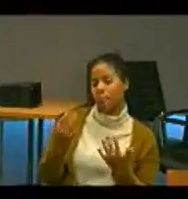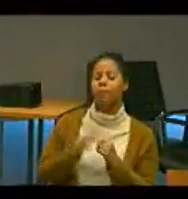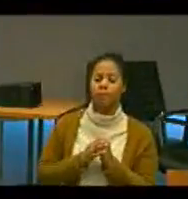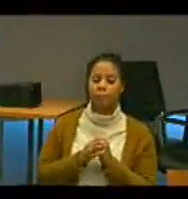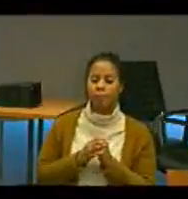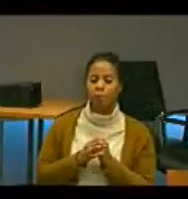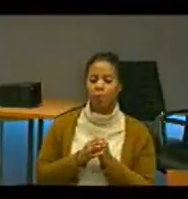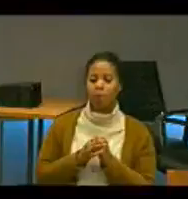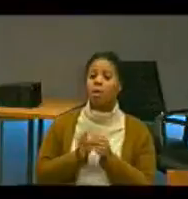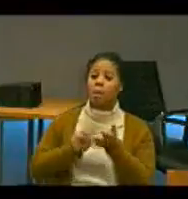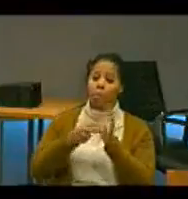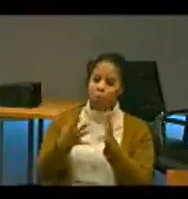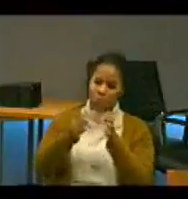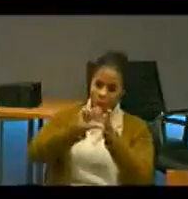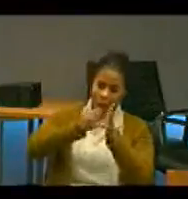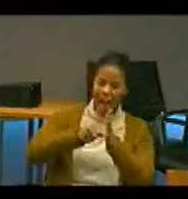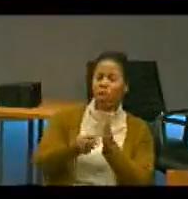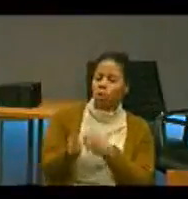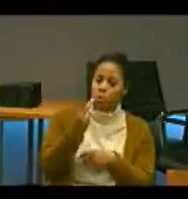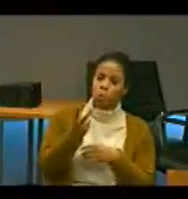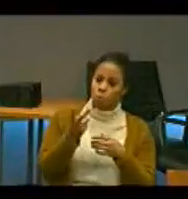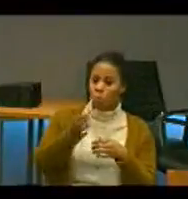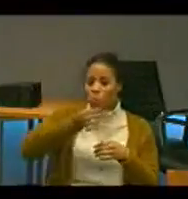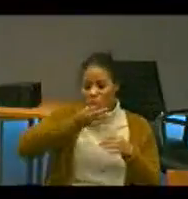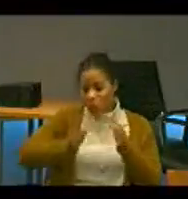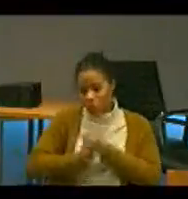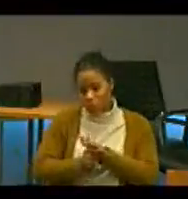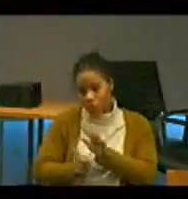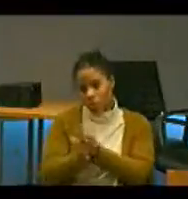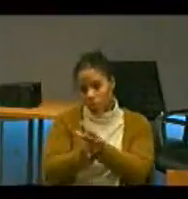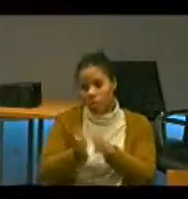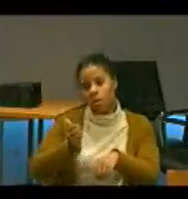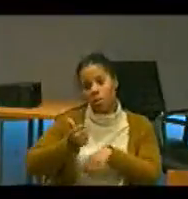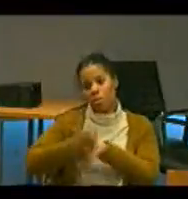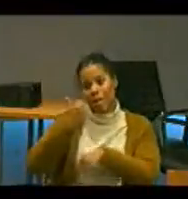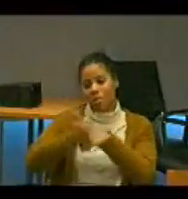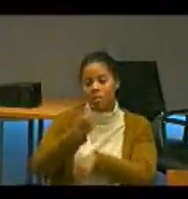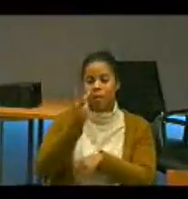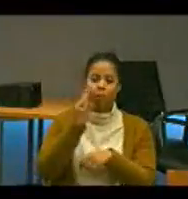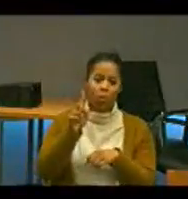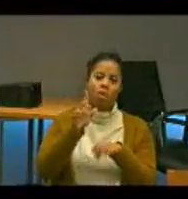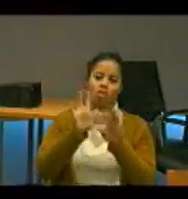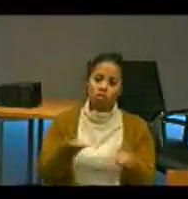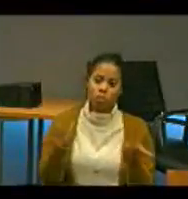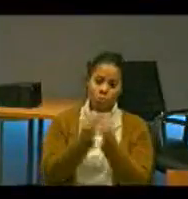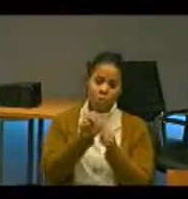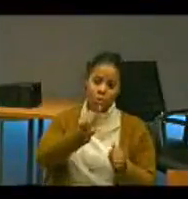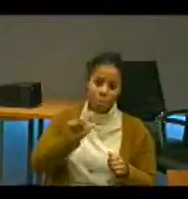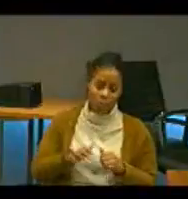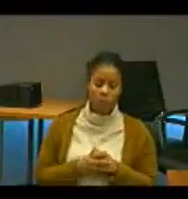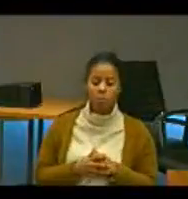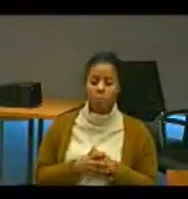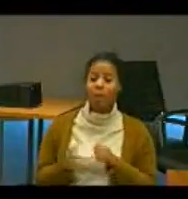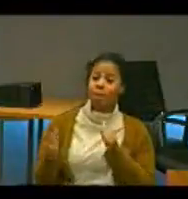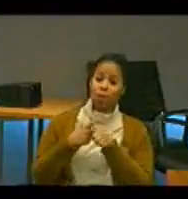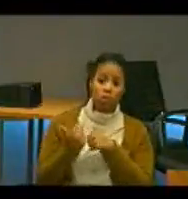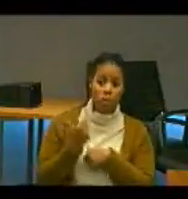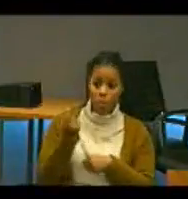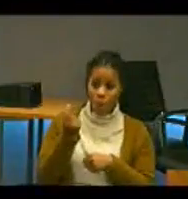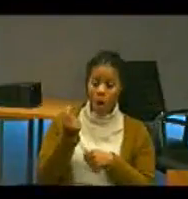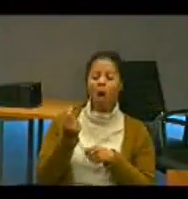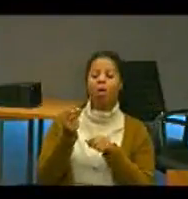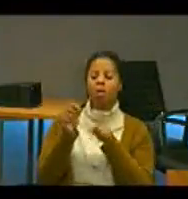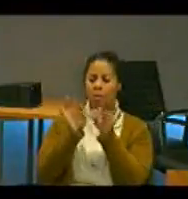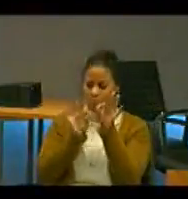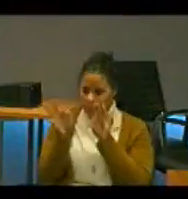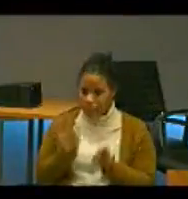highlight 2 emerging threats to our efforts to better support children of color with disabilities. The first threat is a narrative that offers